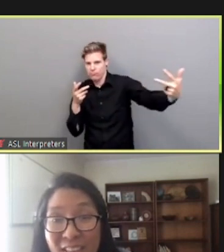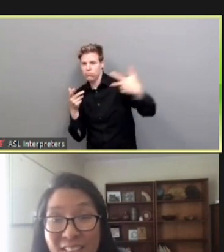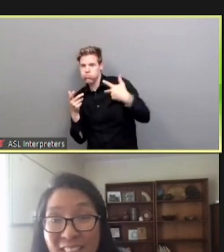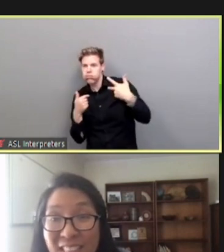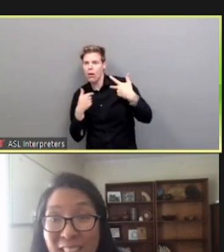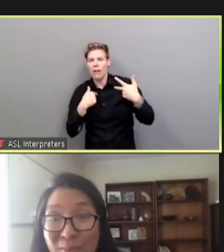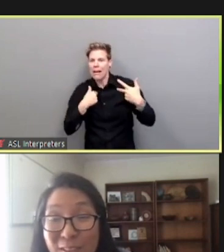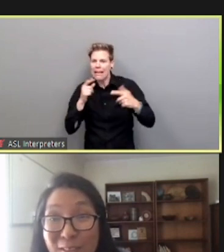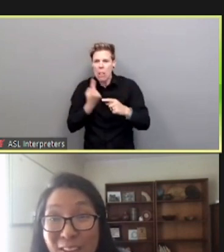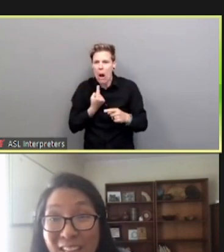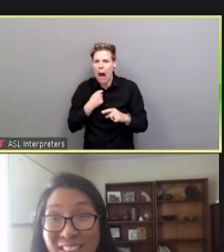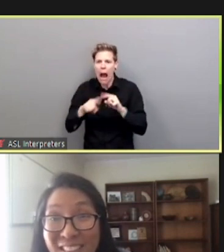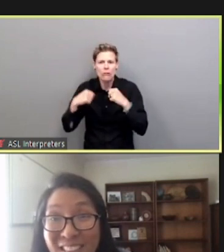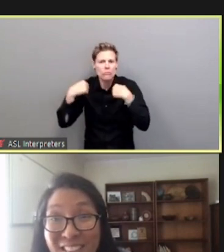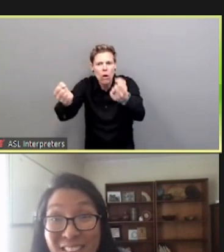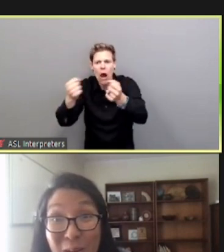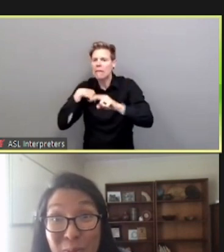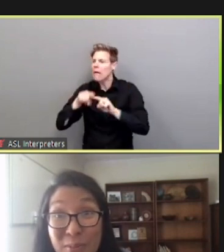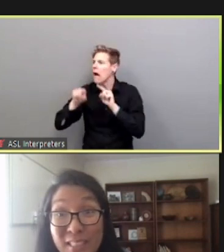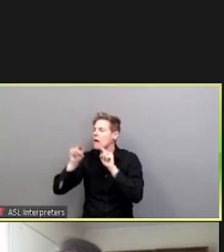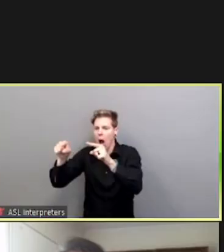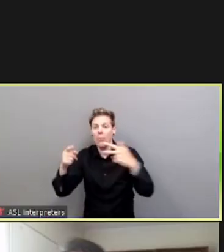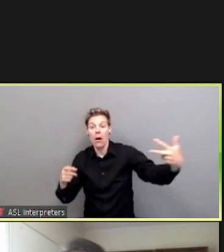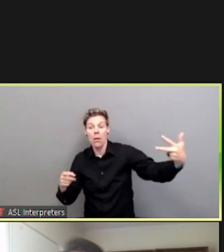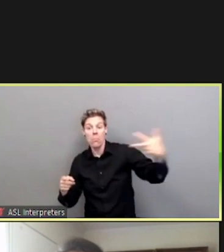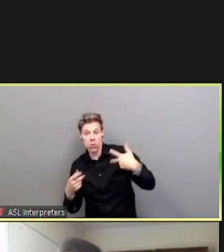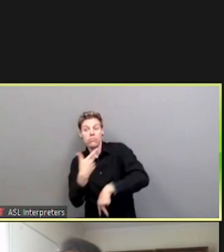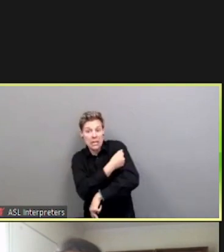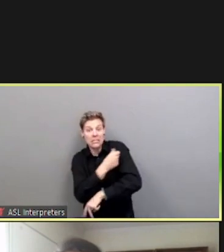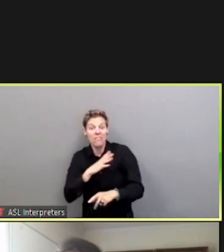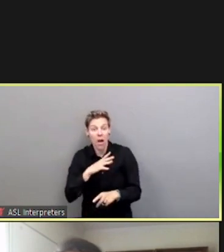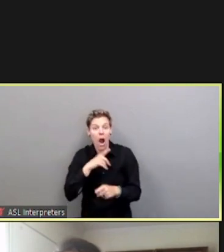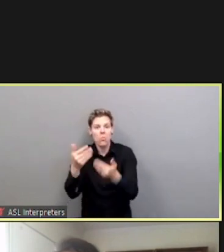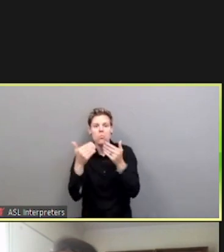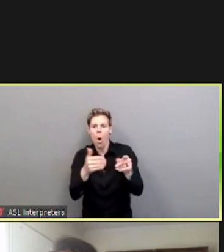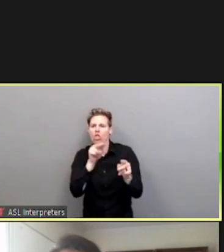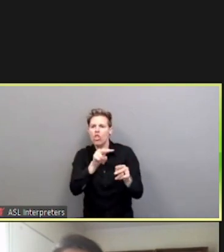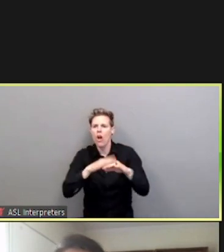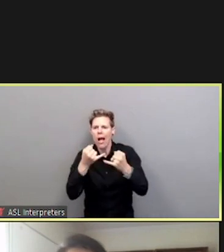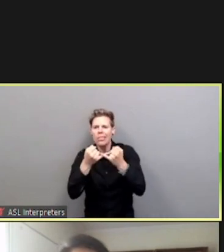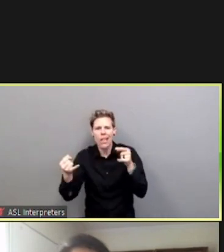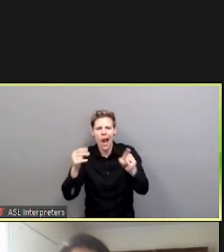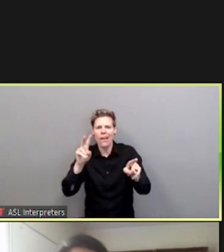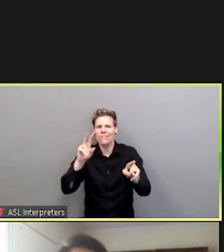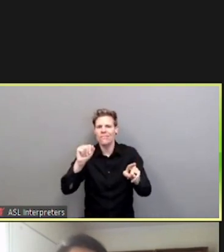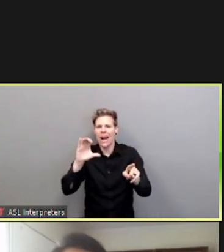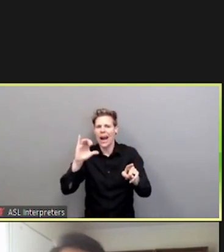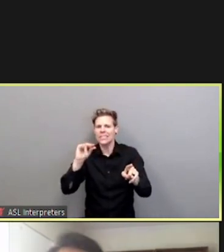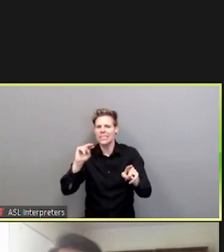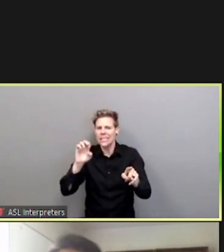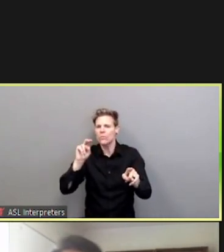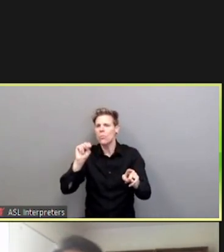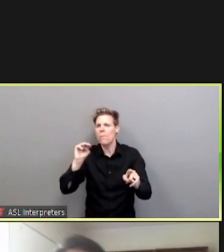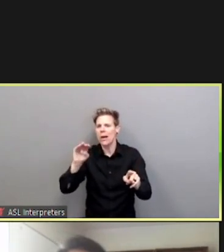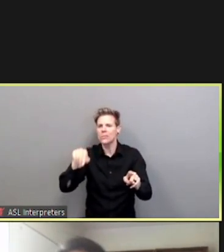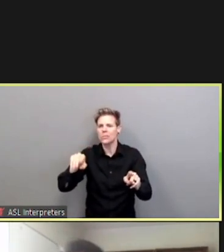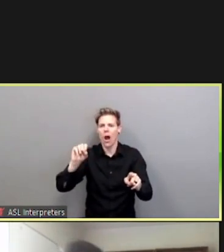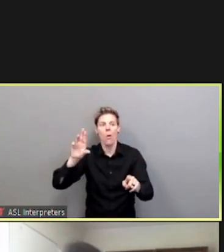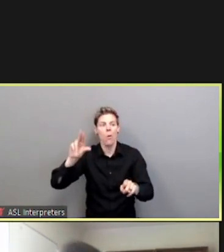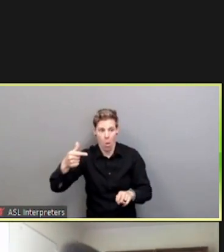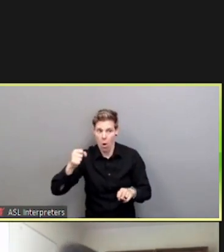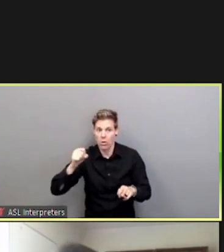COVID-19 vaccine team for your event. So we're really excited about that. That's one of our ways we're getting to reach everyone in New